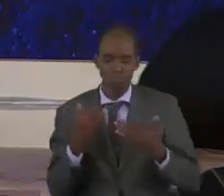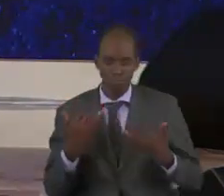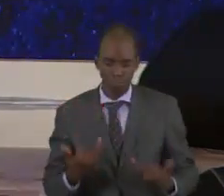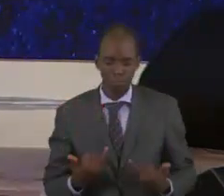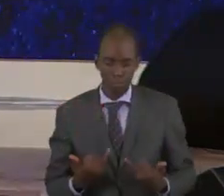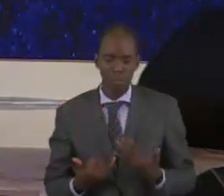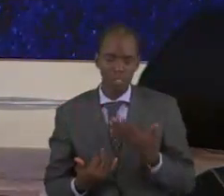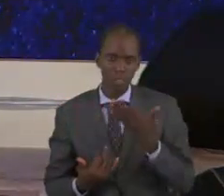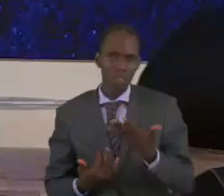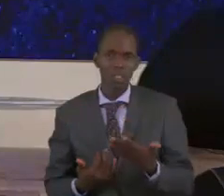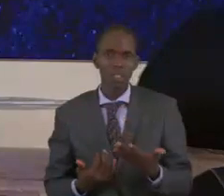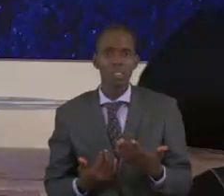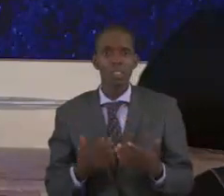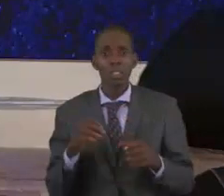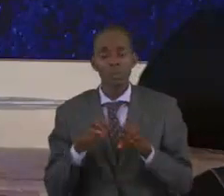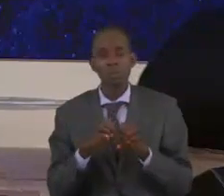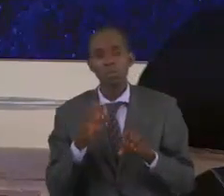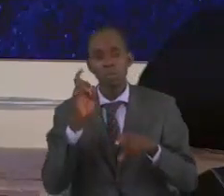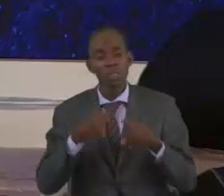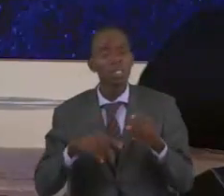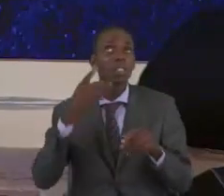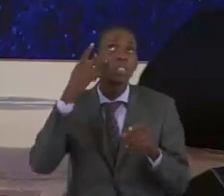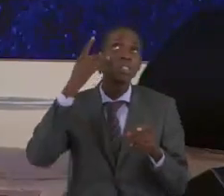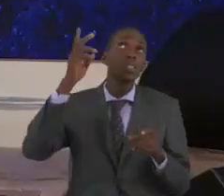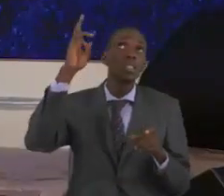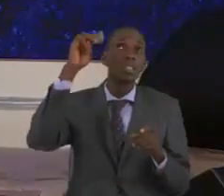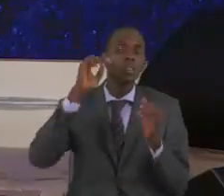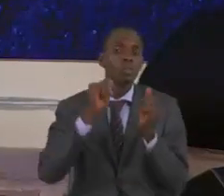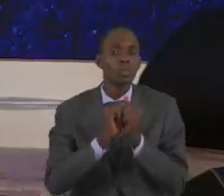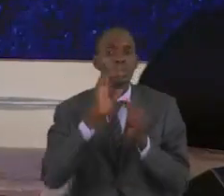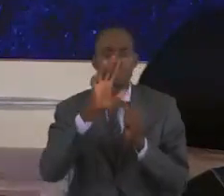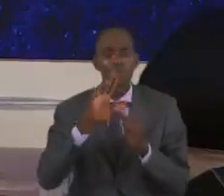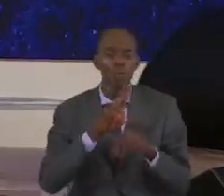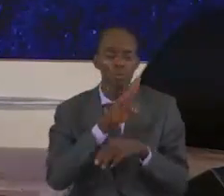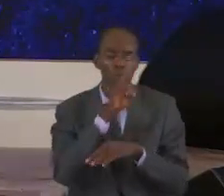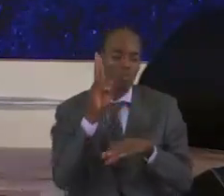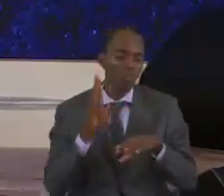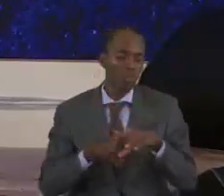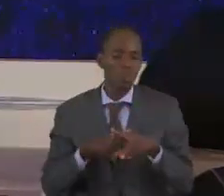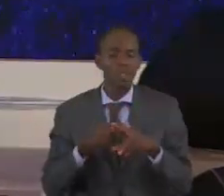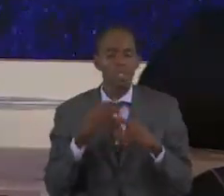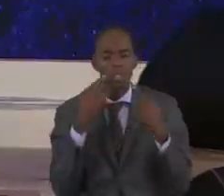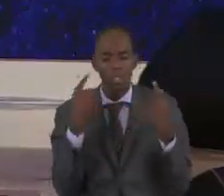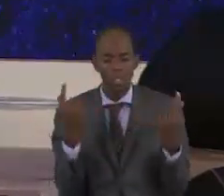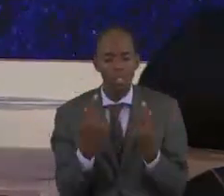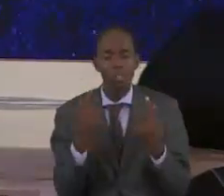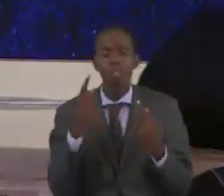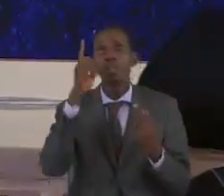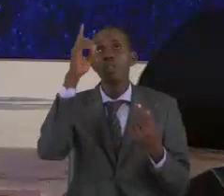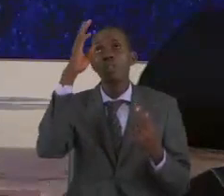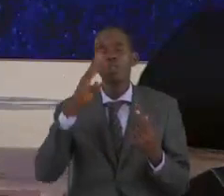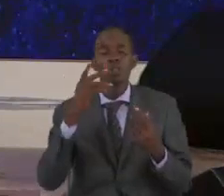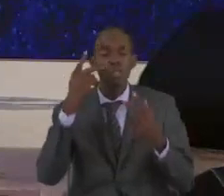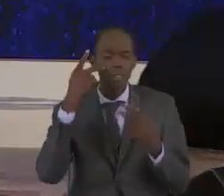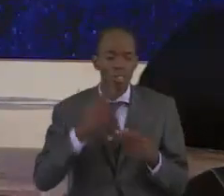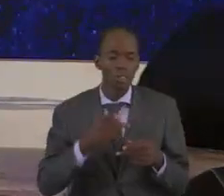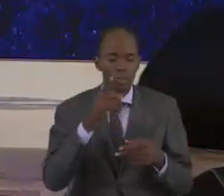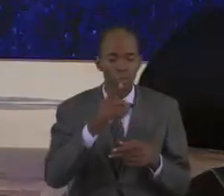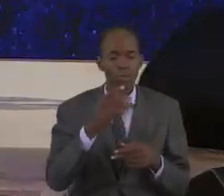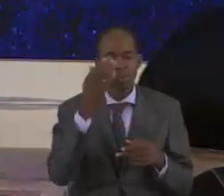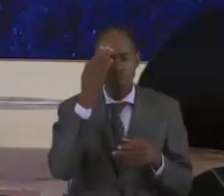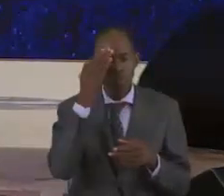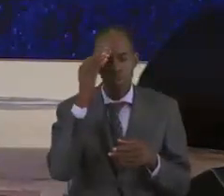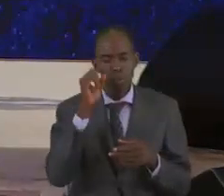though you cannot see him with your natural eyes, yet God sees you and knows you